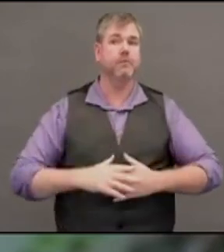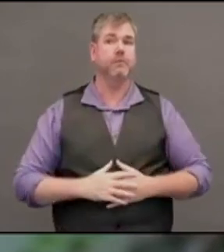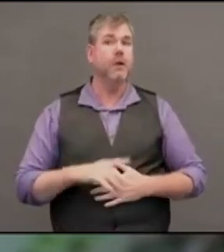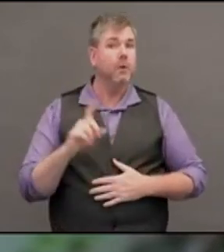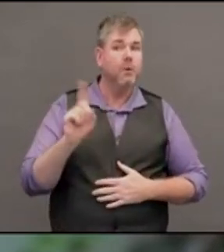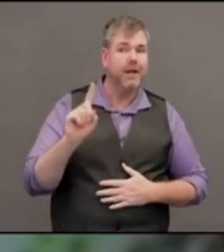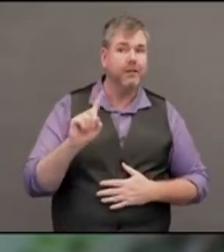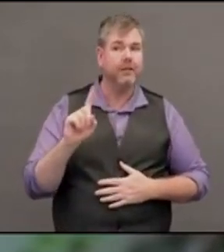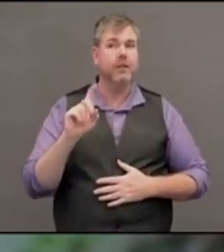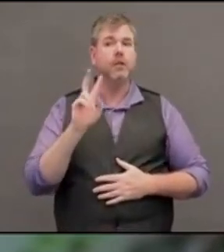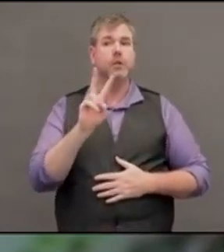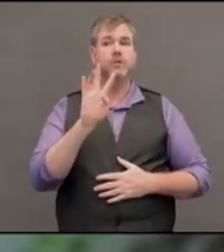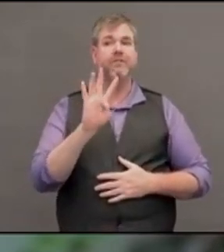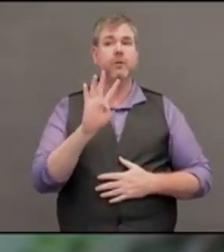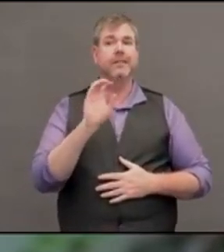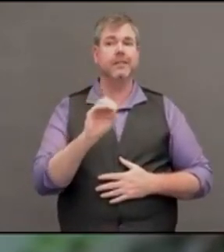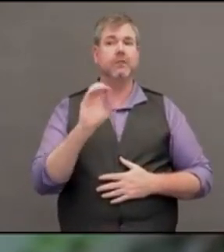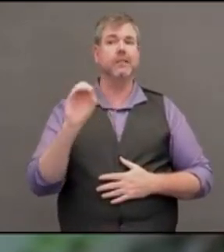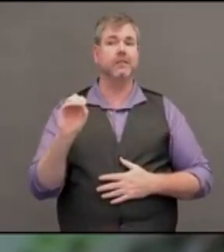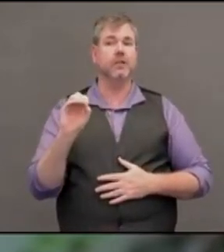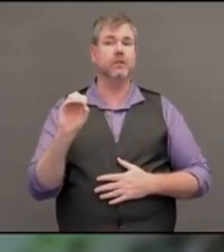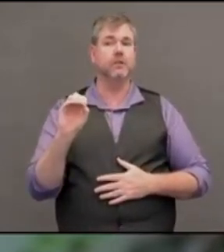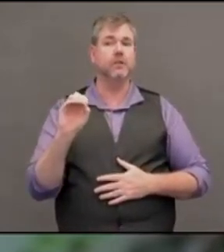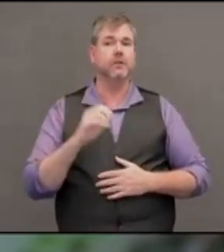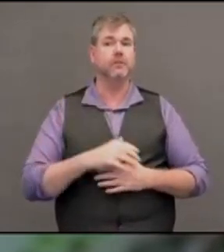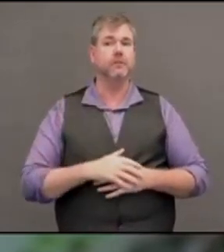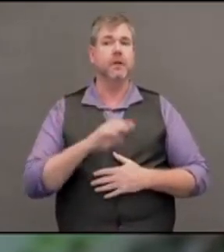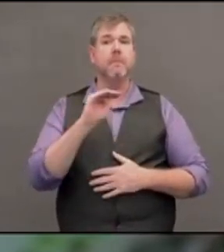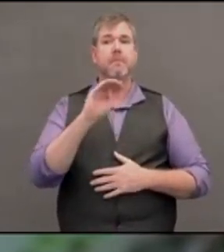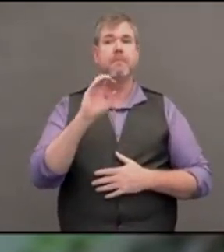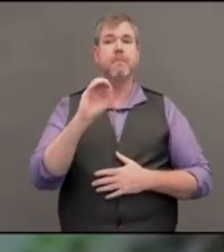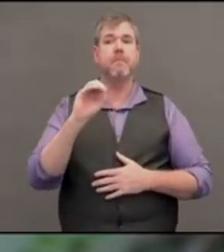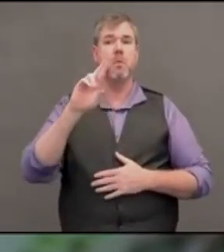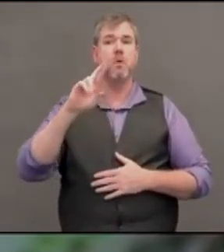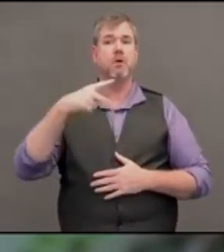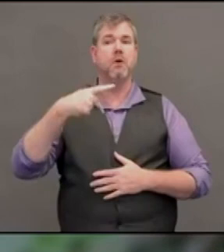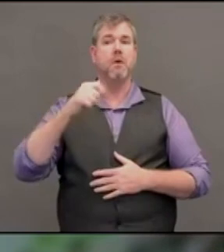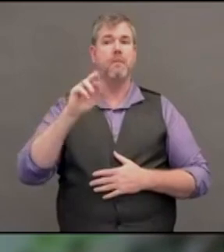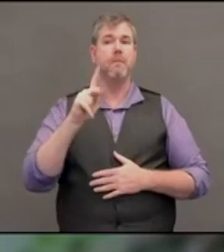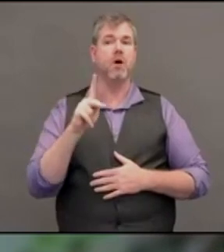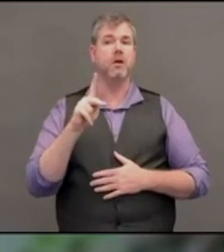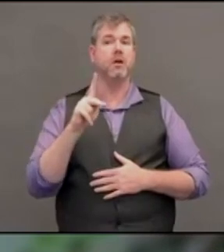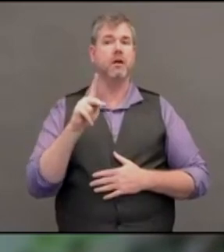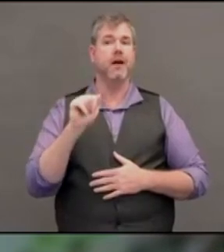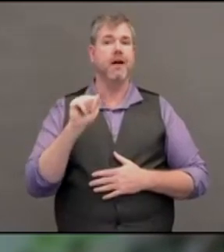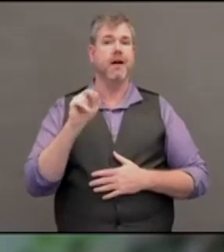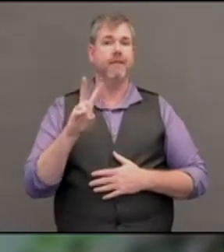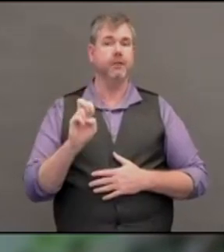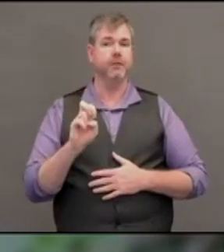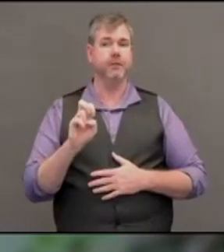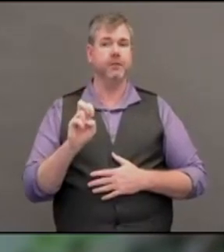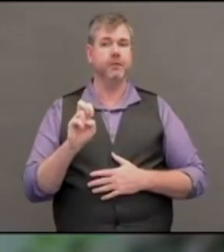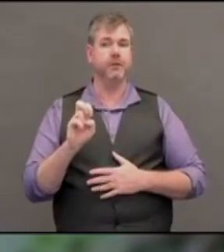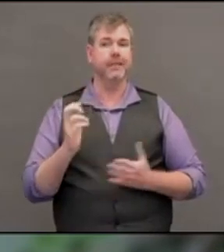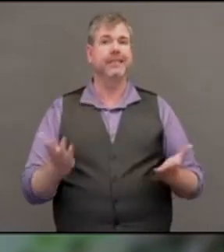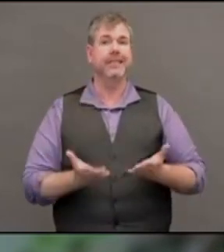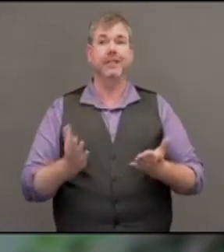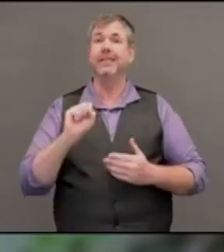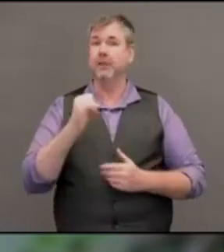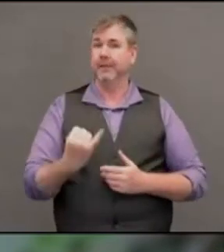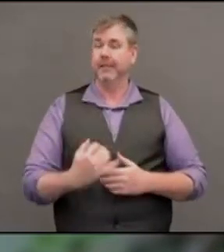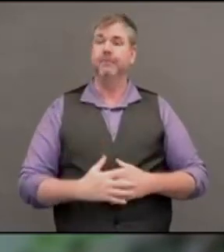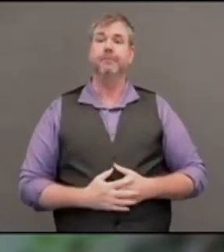Avenue here in San Jose. Again, that's 2400 Moore Park Avenue here in San Jose.